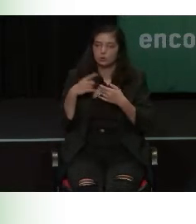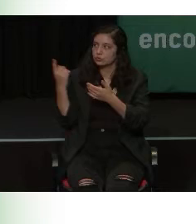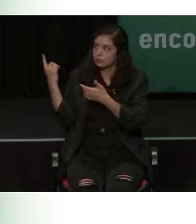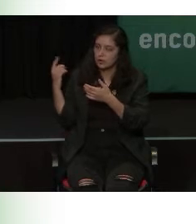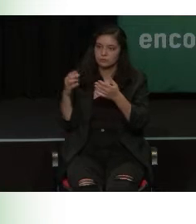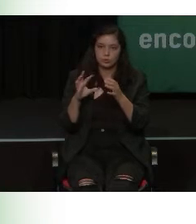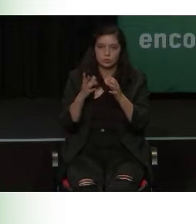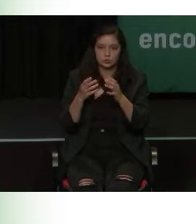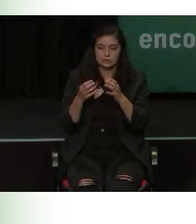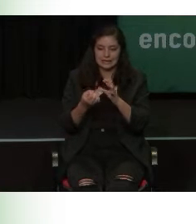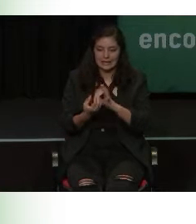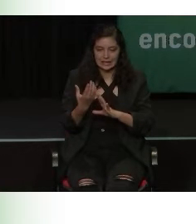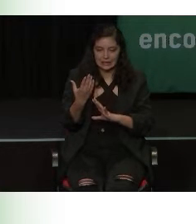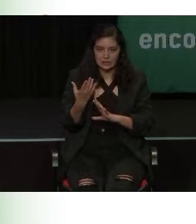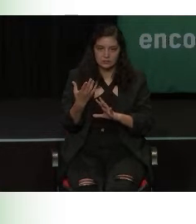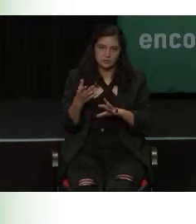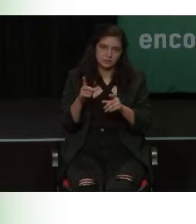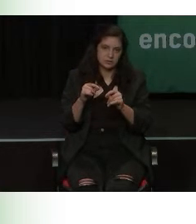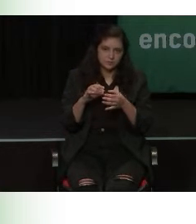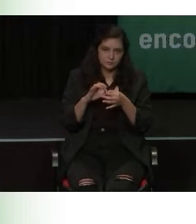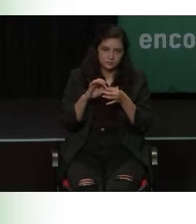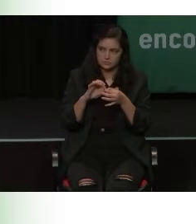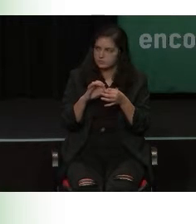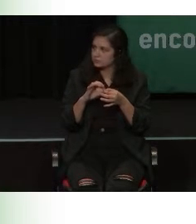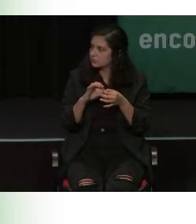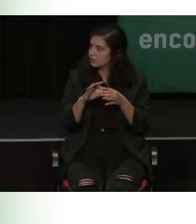that in the germinative line,